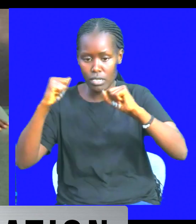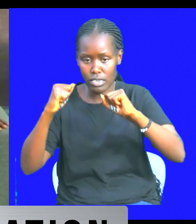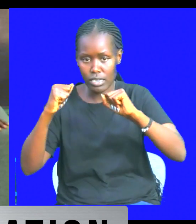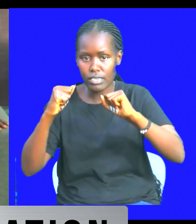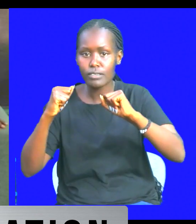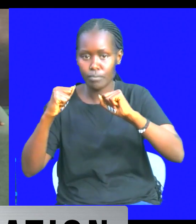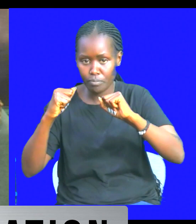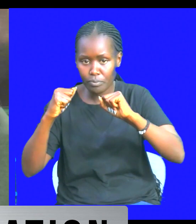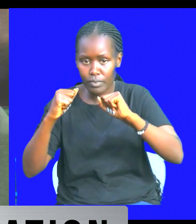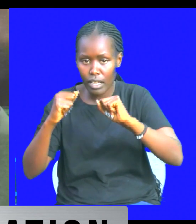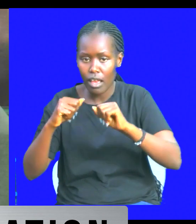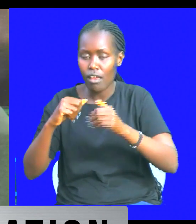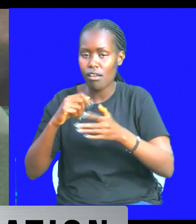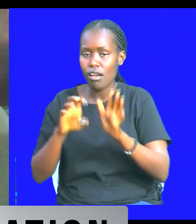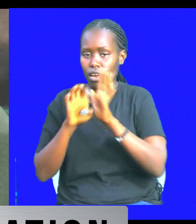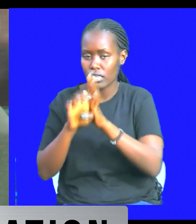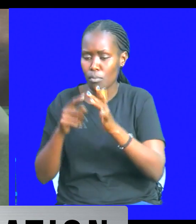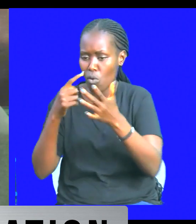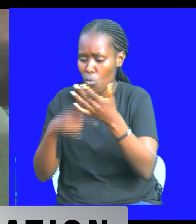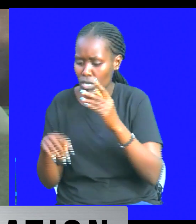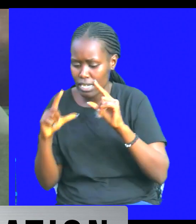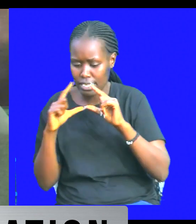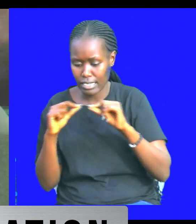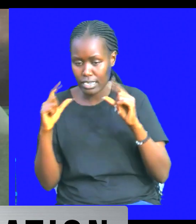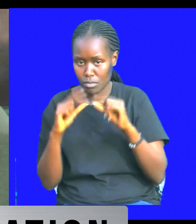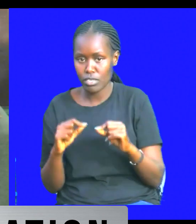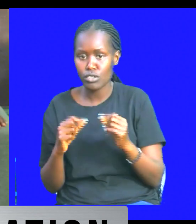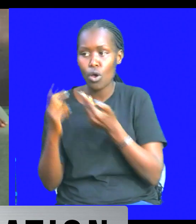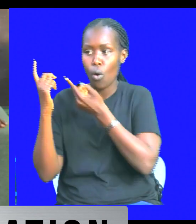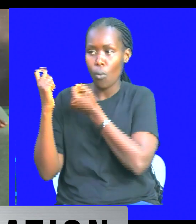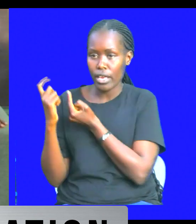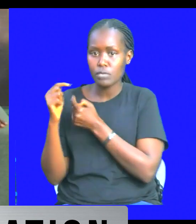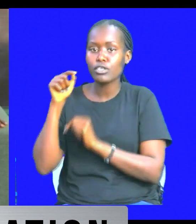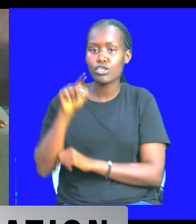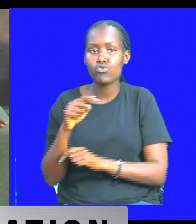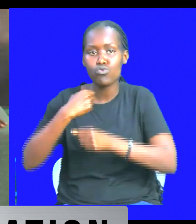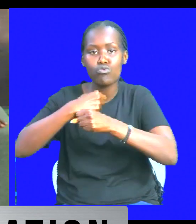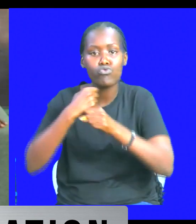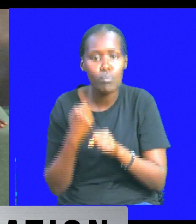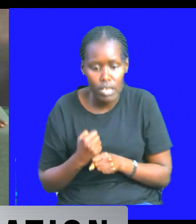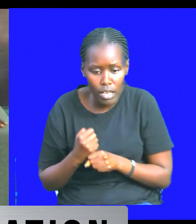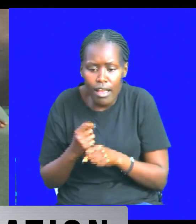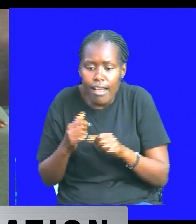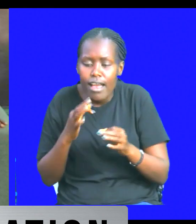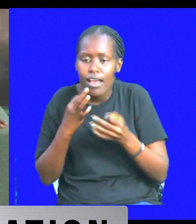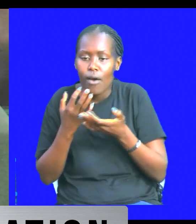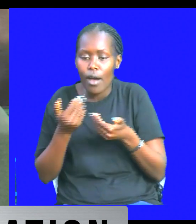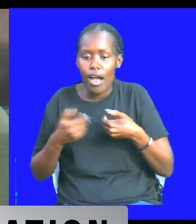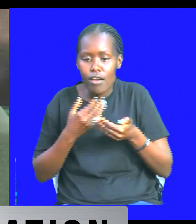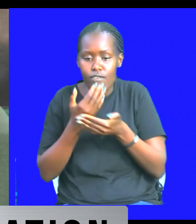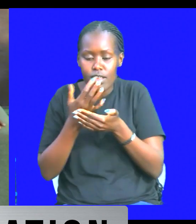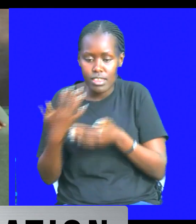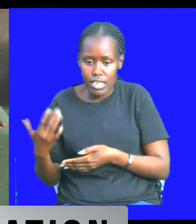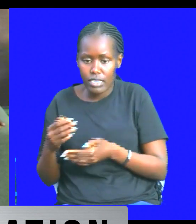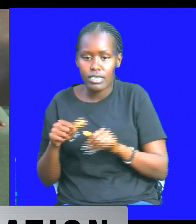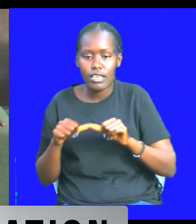do we expect you to be making? Because there are some things, we are not restricting you, but there are some things if you continue saying, you can create problems